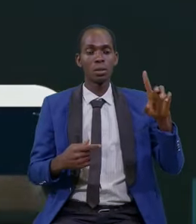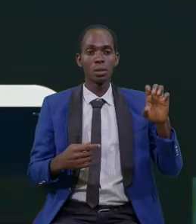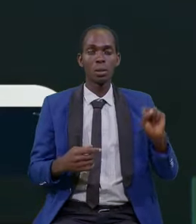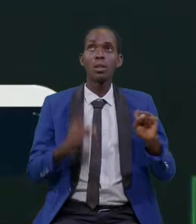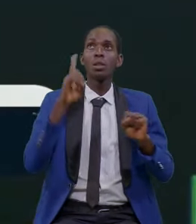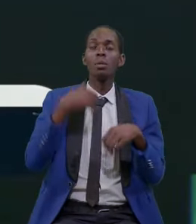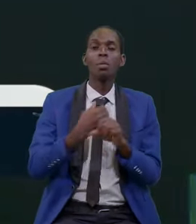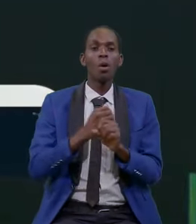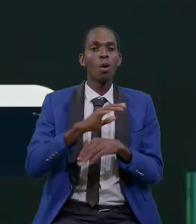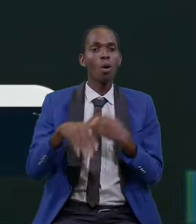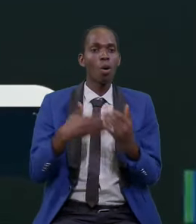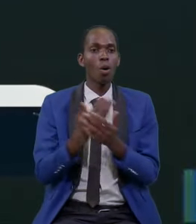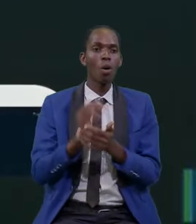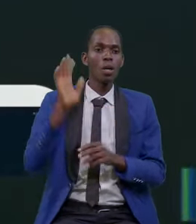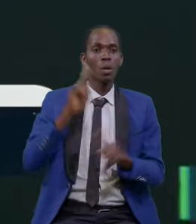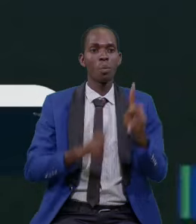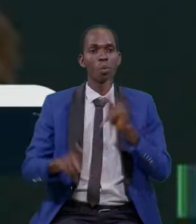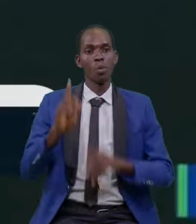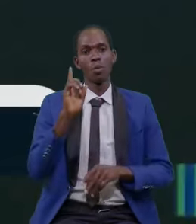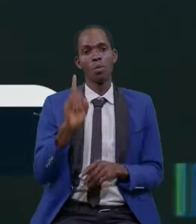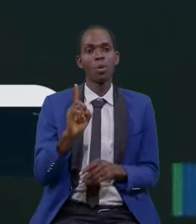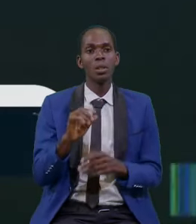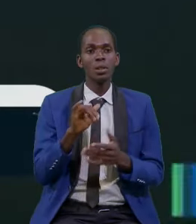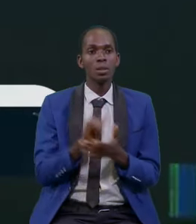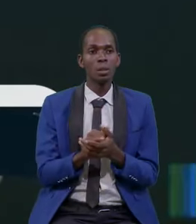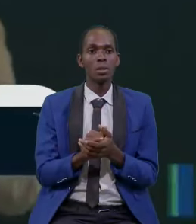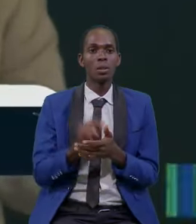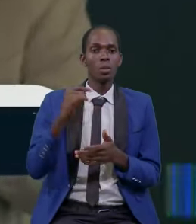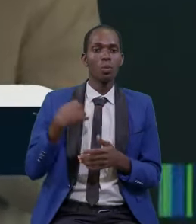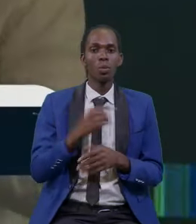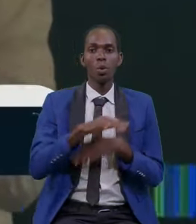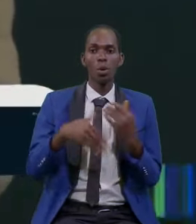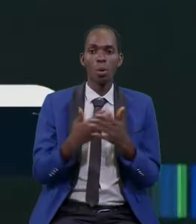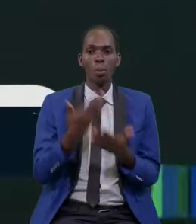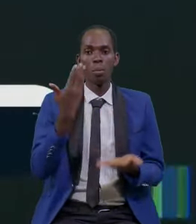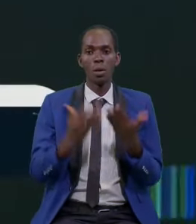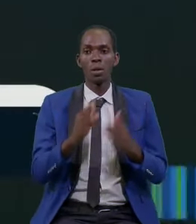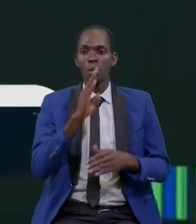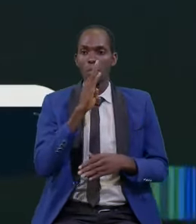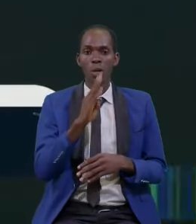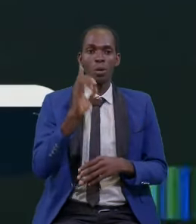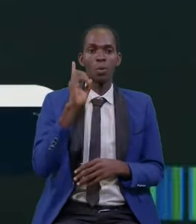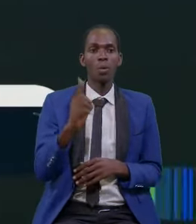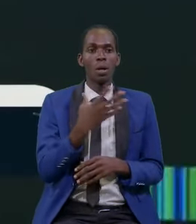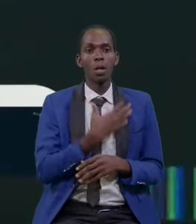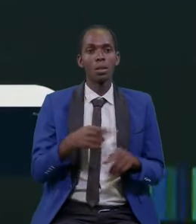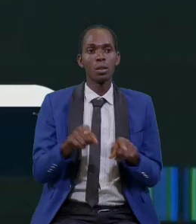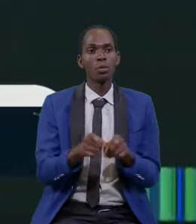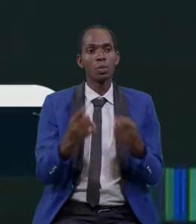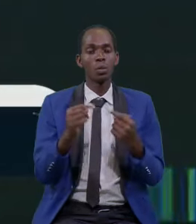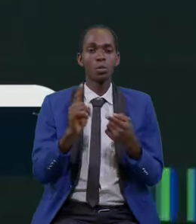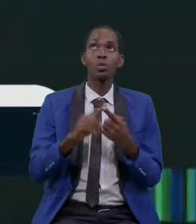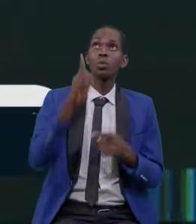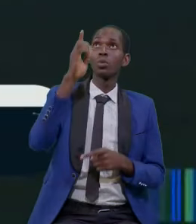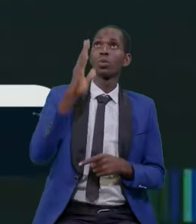one. Because he said that they might all be one. And as we come to God through him, he is our peace.